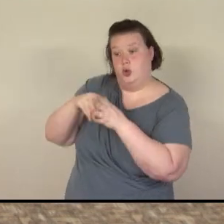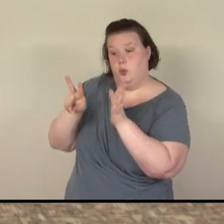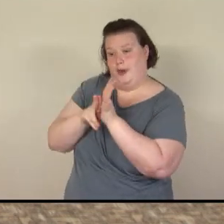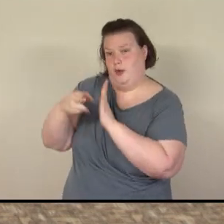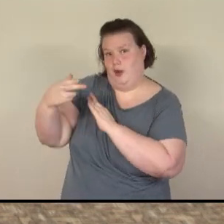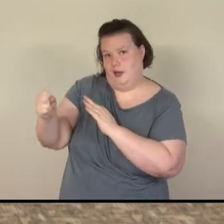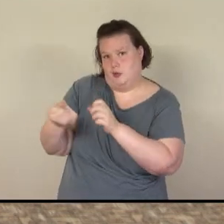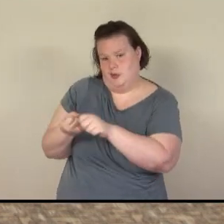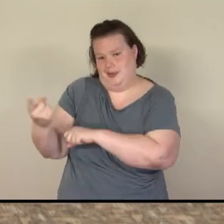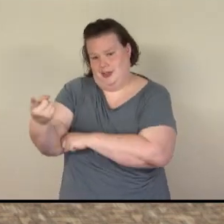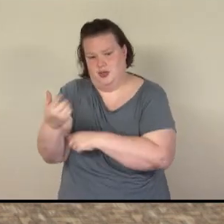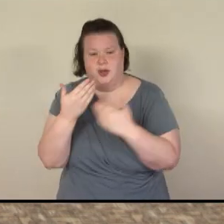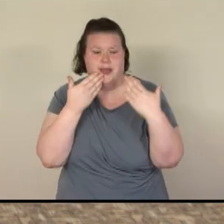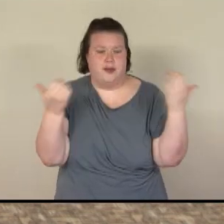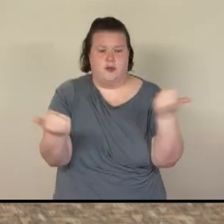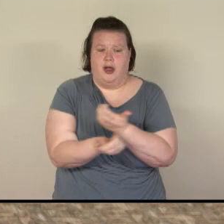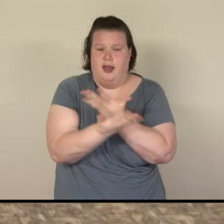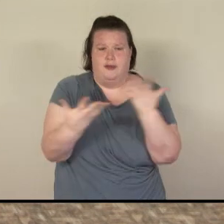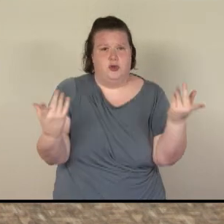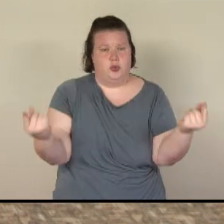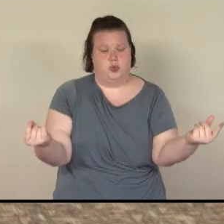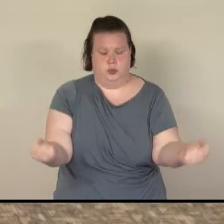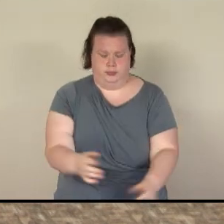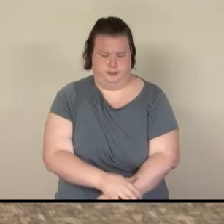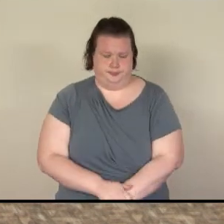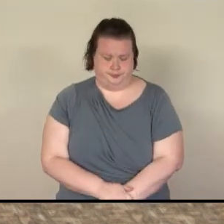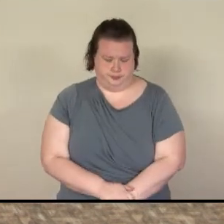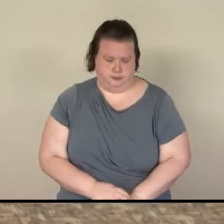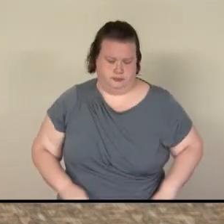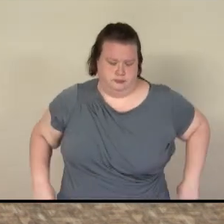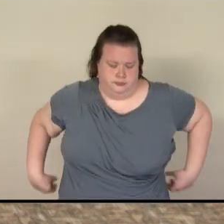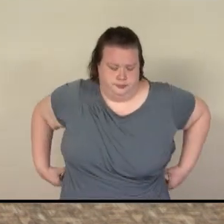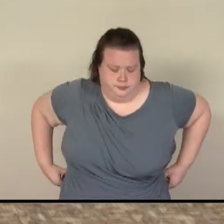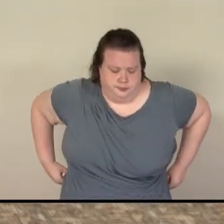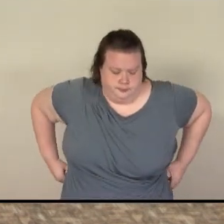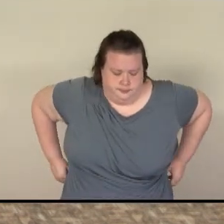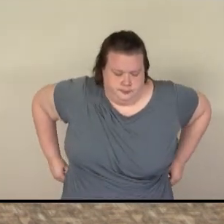much for everything you do for our students and staff.